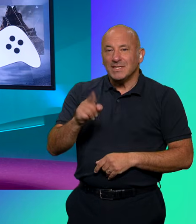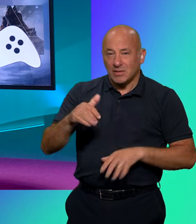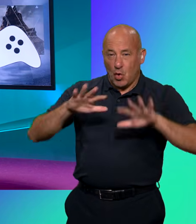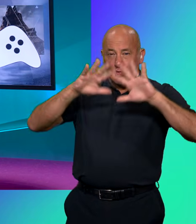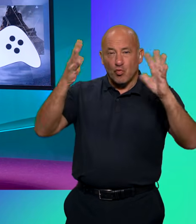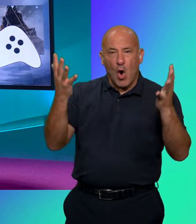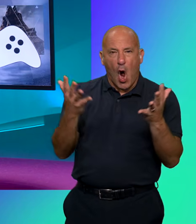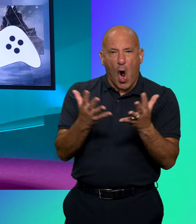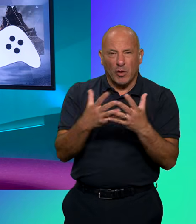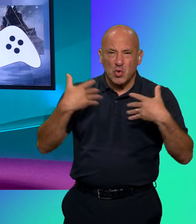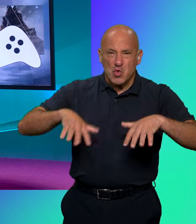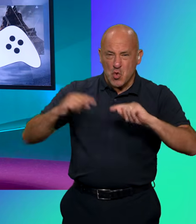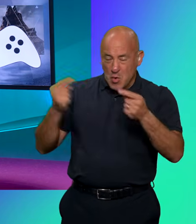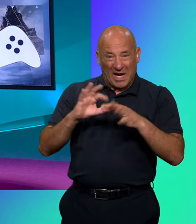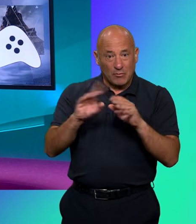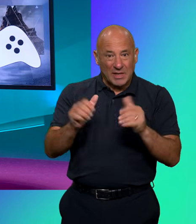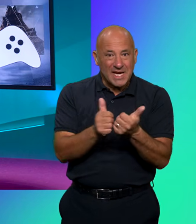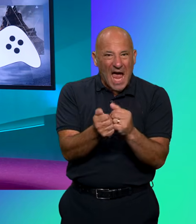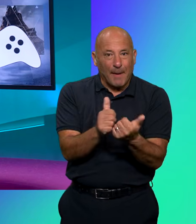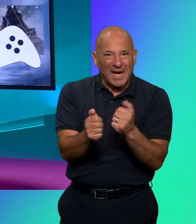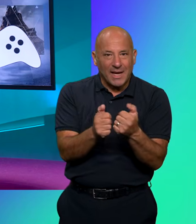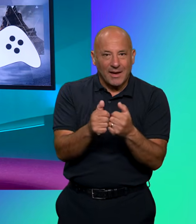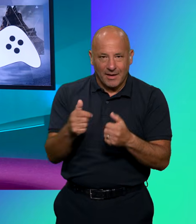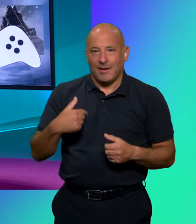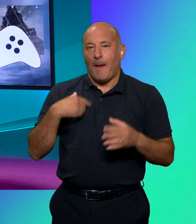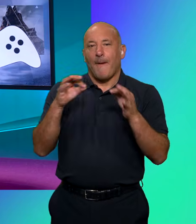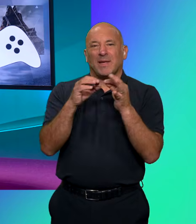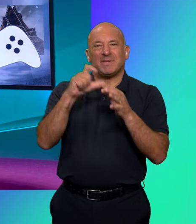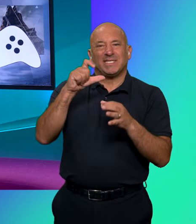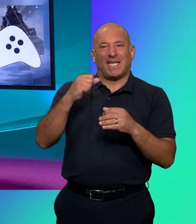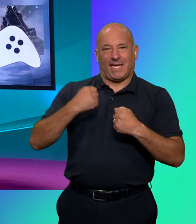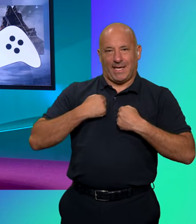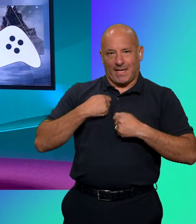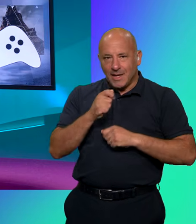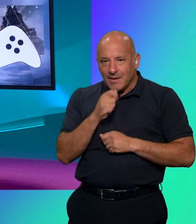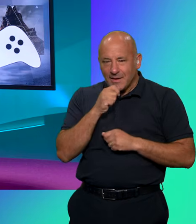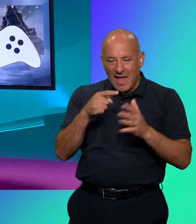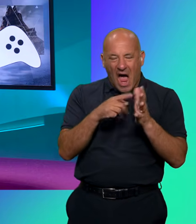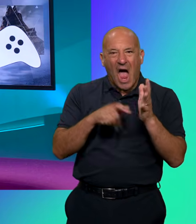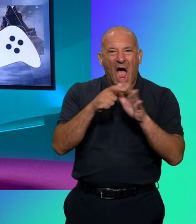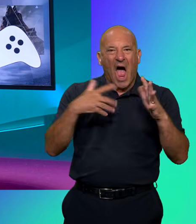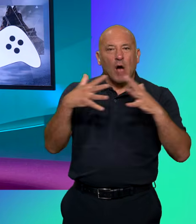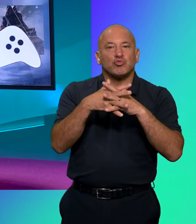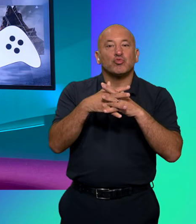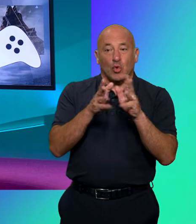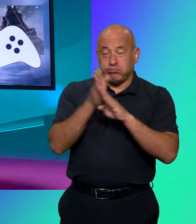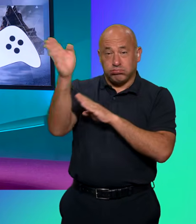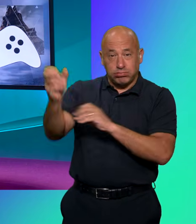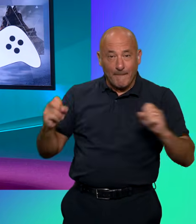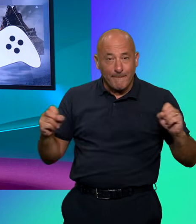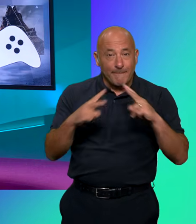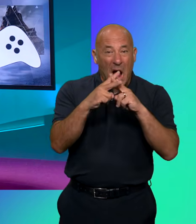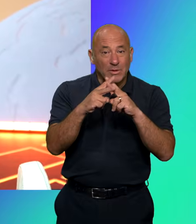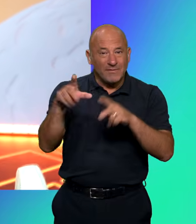biggest global competitions in gaming. BBC News Beat's Andrew Rogers is in Paris in France for us and sent us